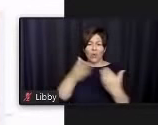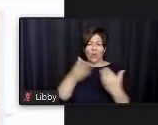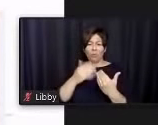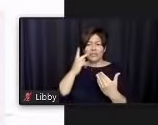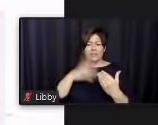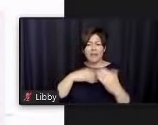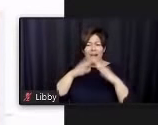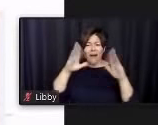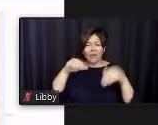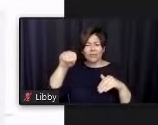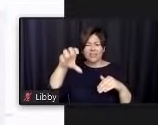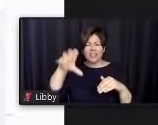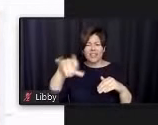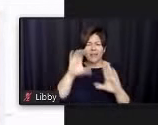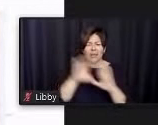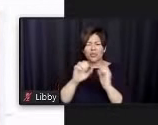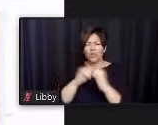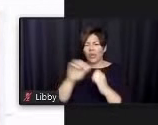picture. But yes,